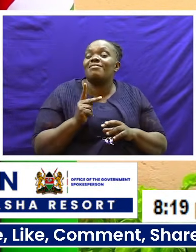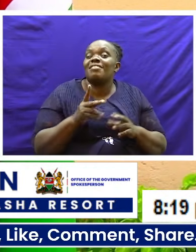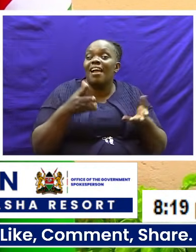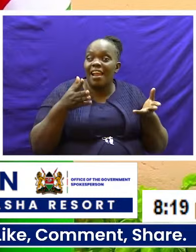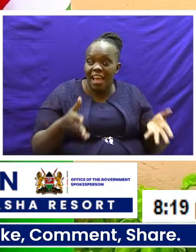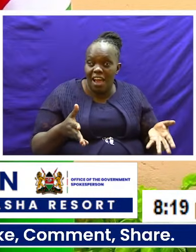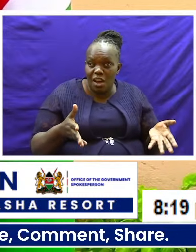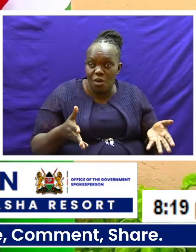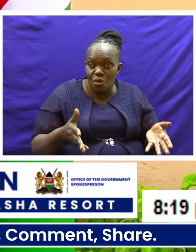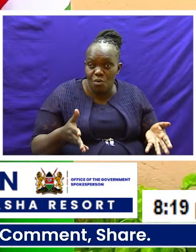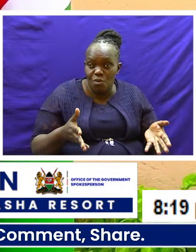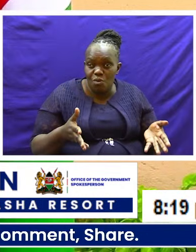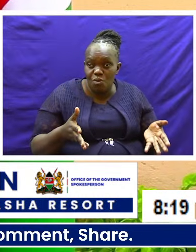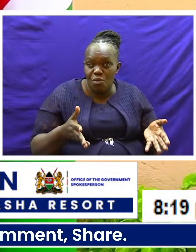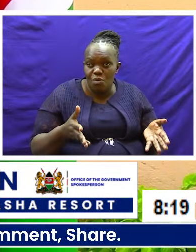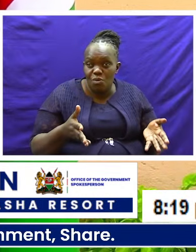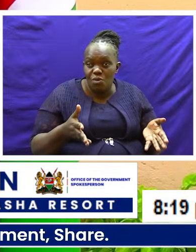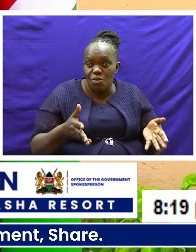current